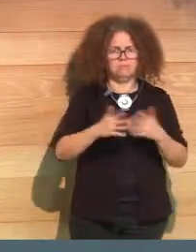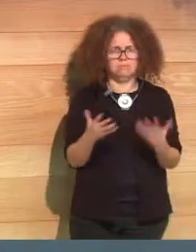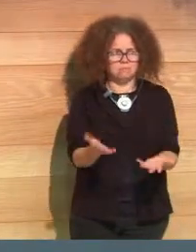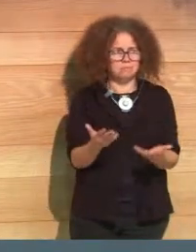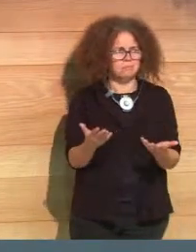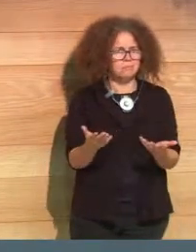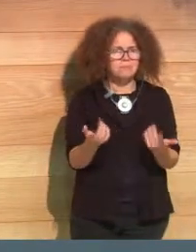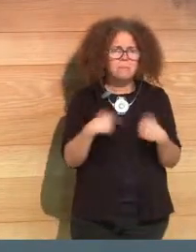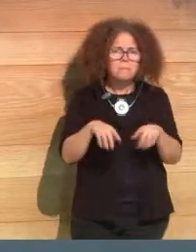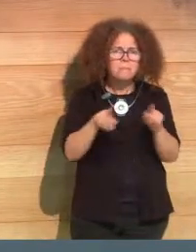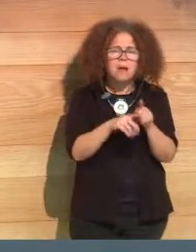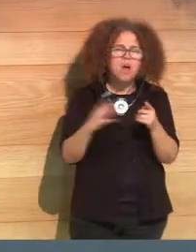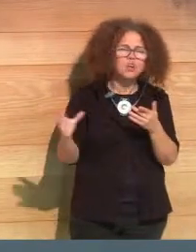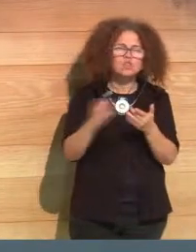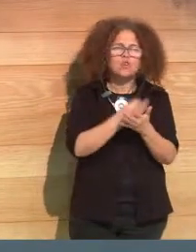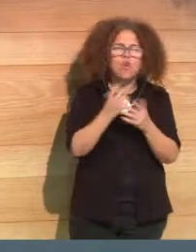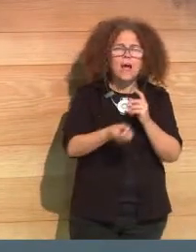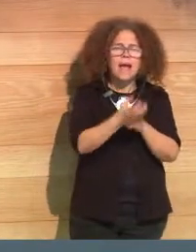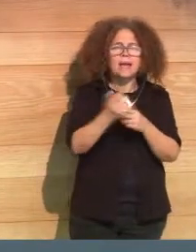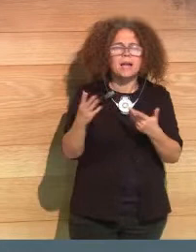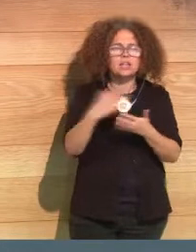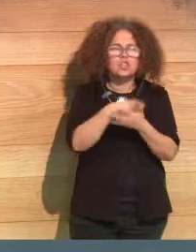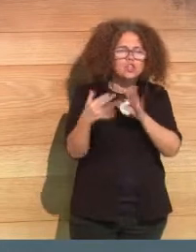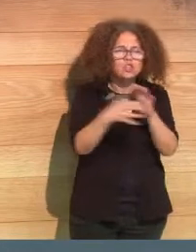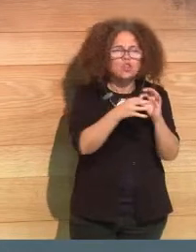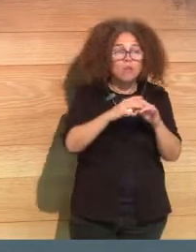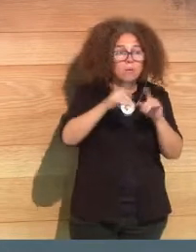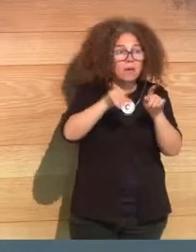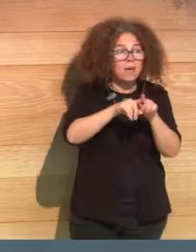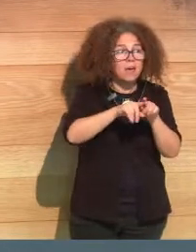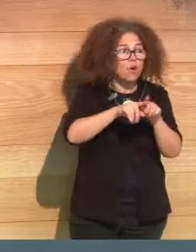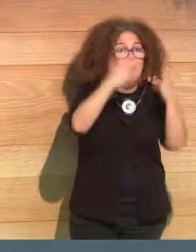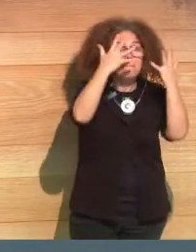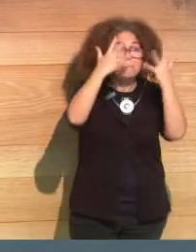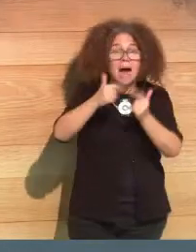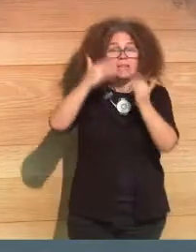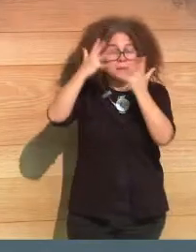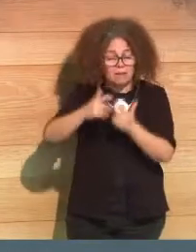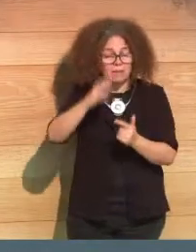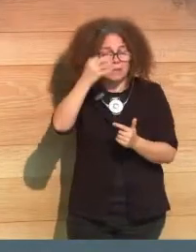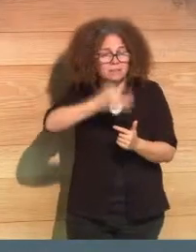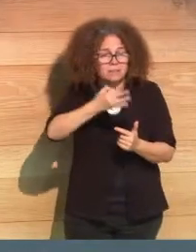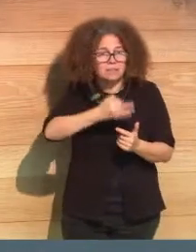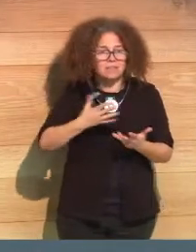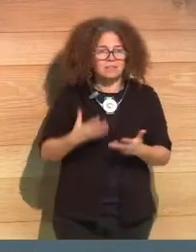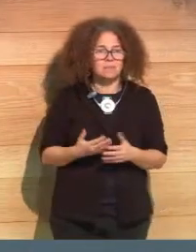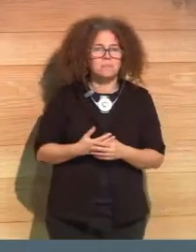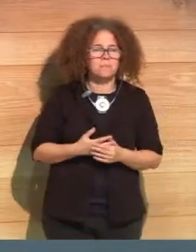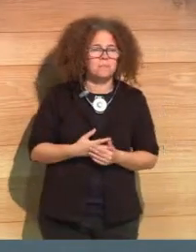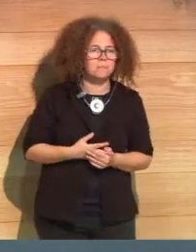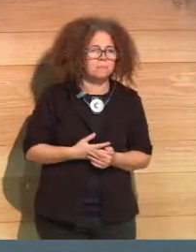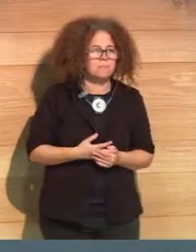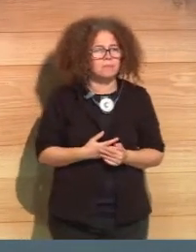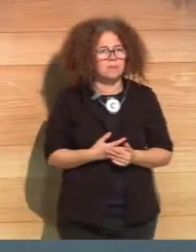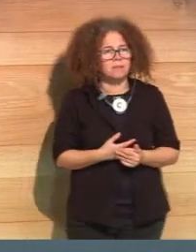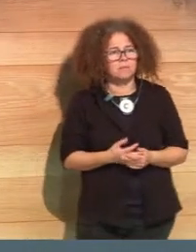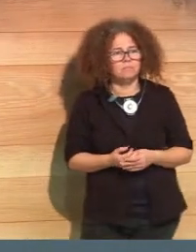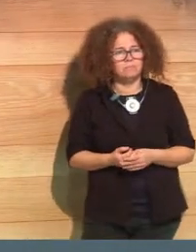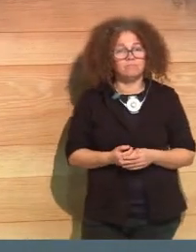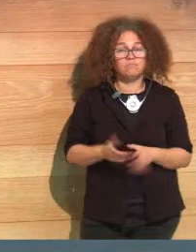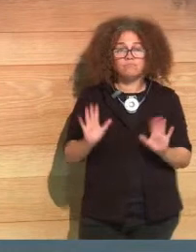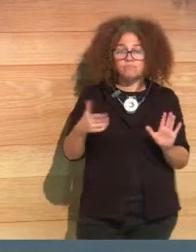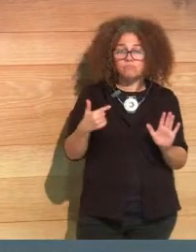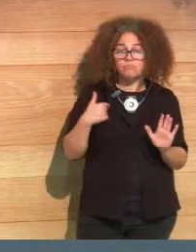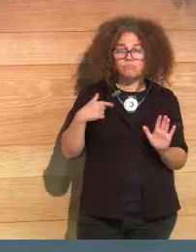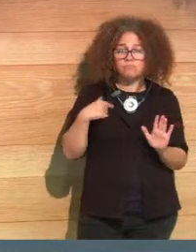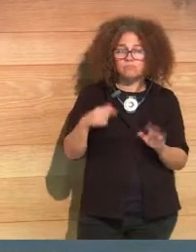generative. They're all made with mathematics, but it takes 8 to 20 hours to make a drawing.